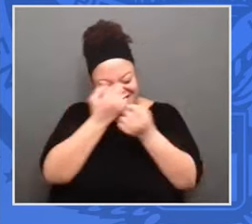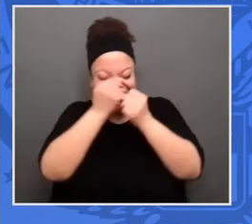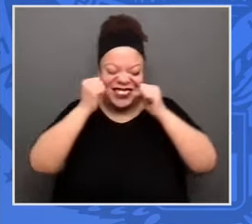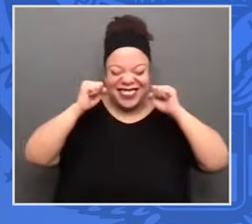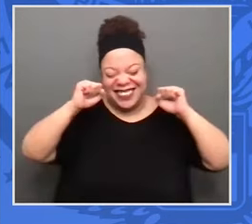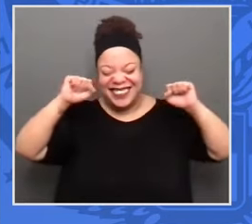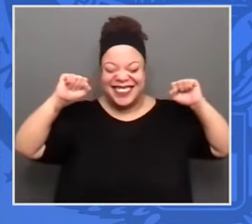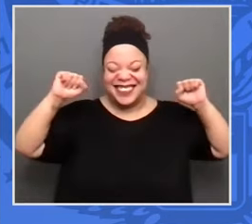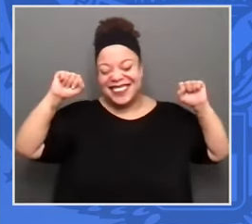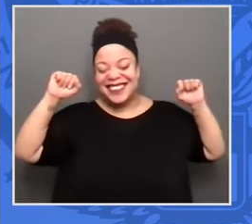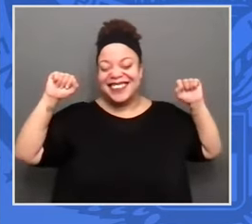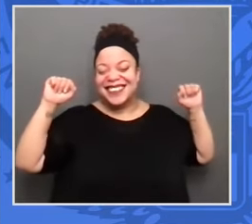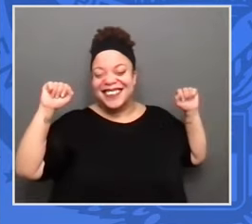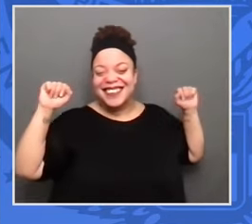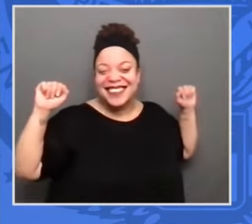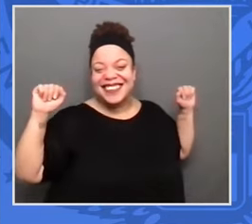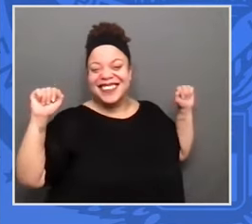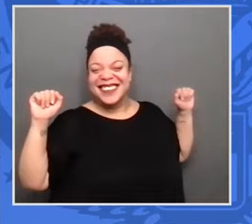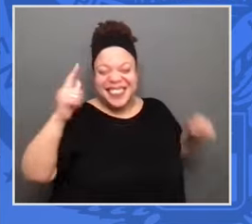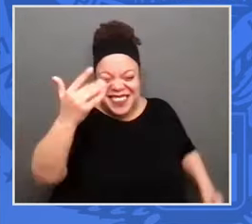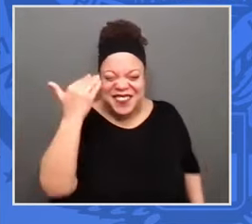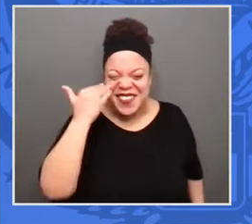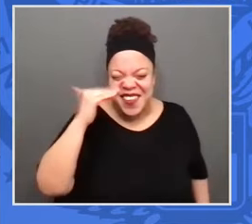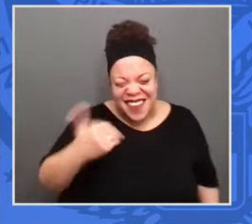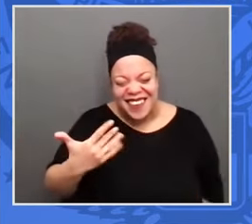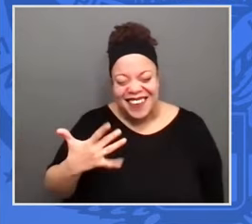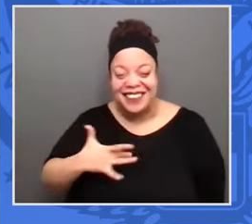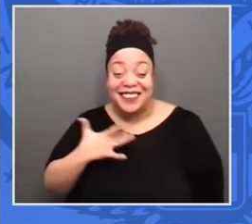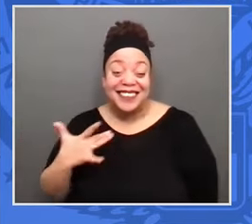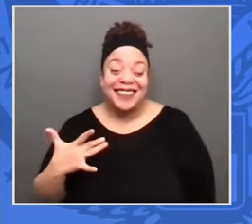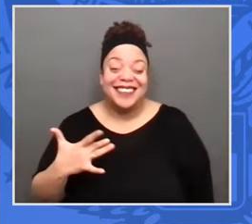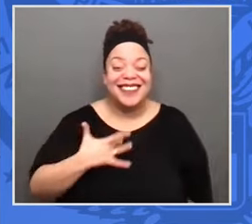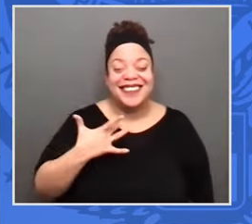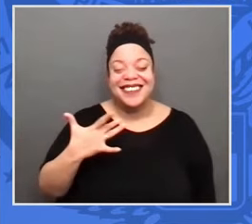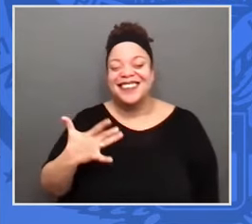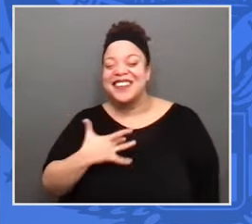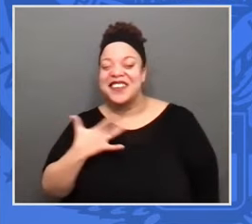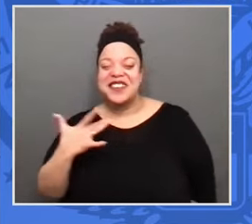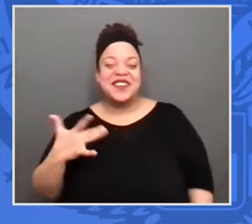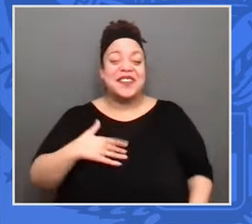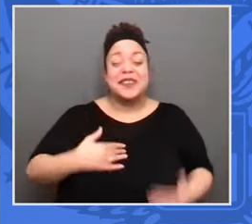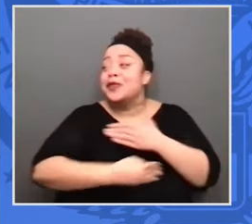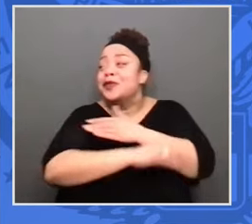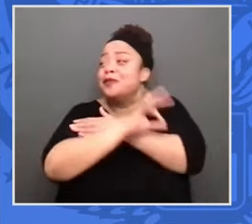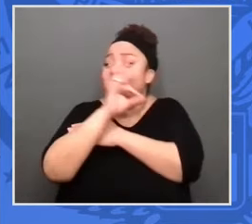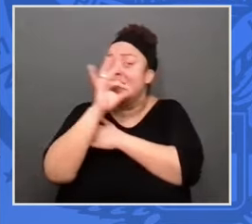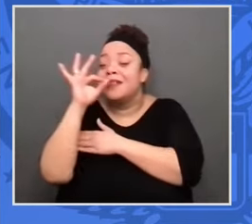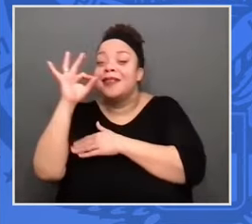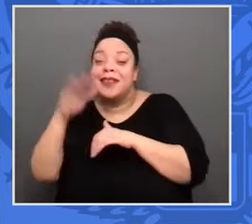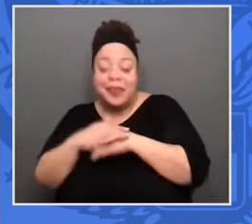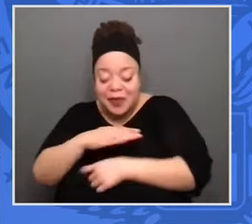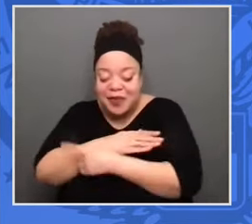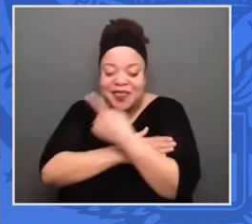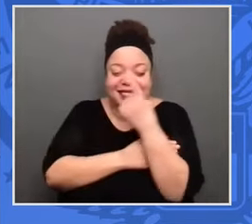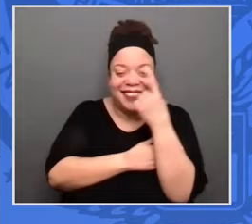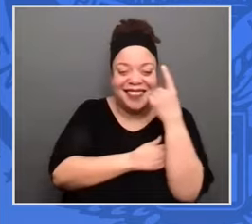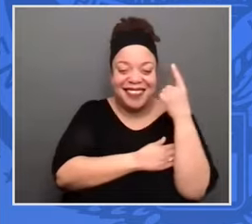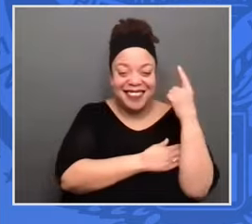mine, I know how I feel. It's a new dawn, it's a new day, it's a